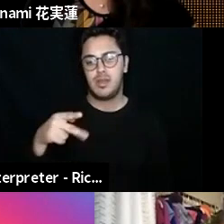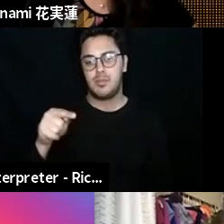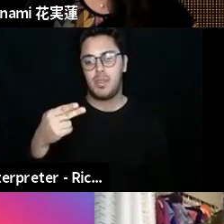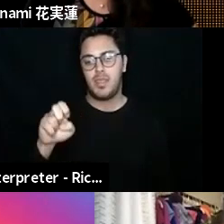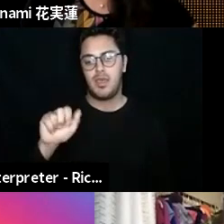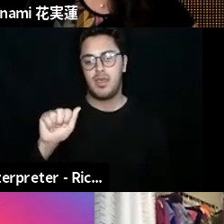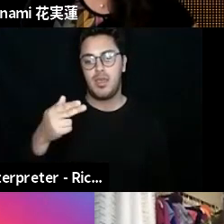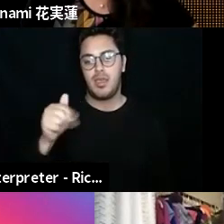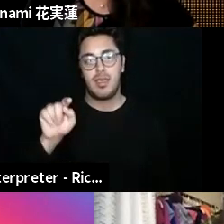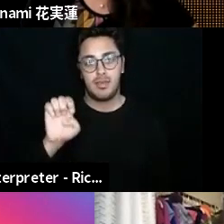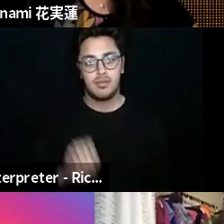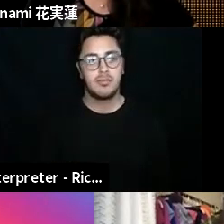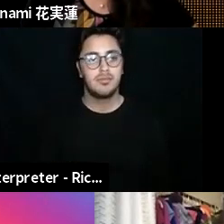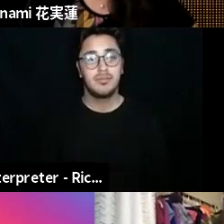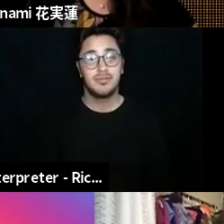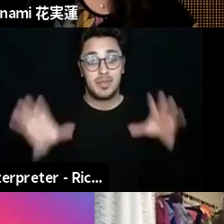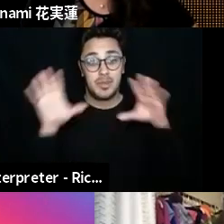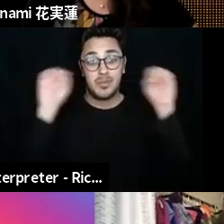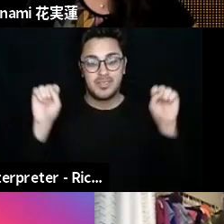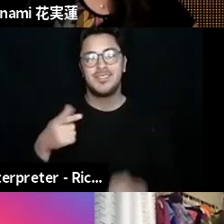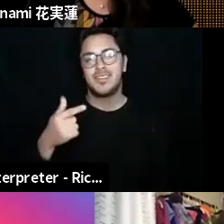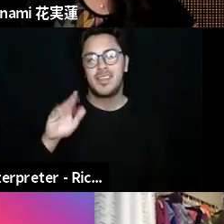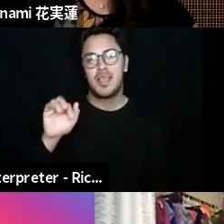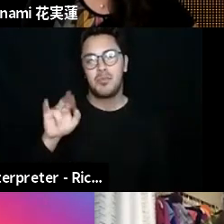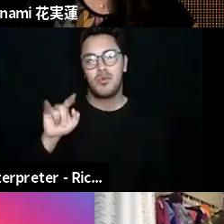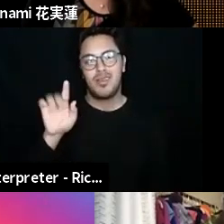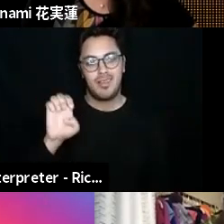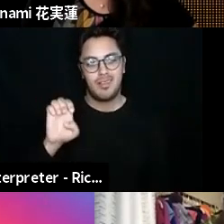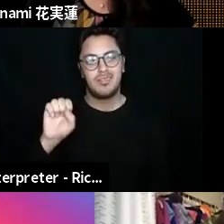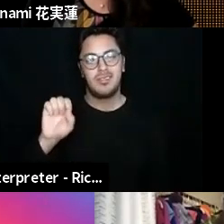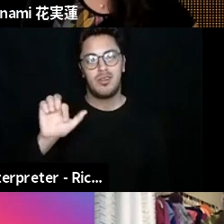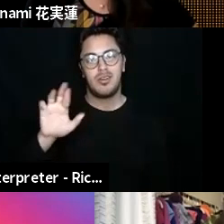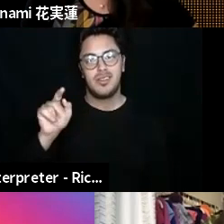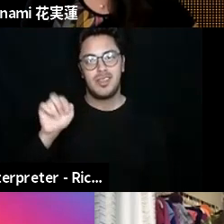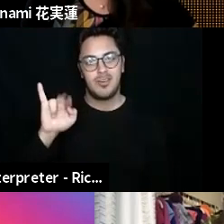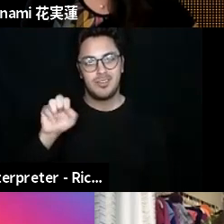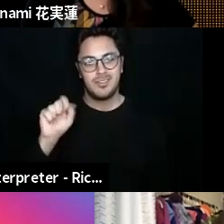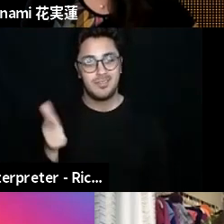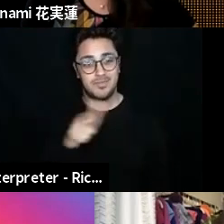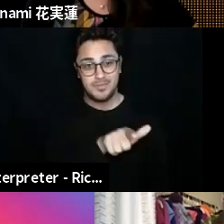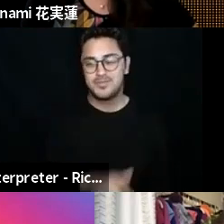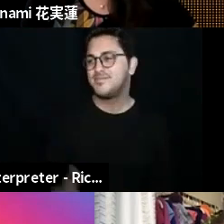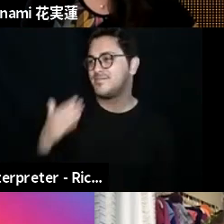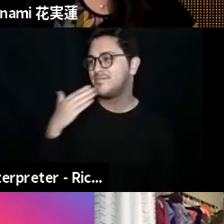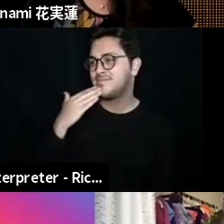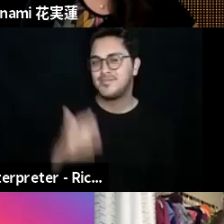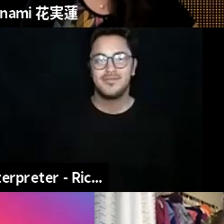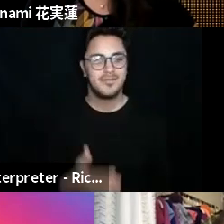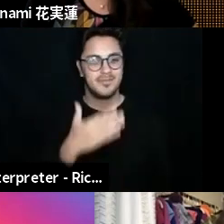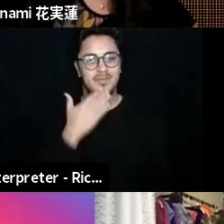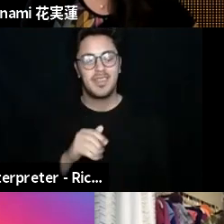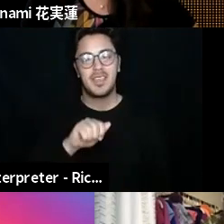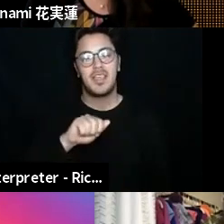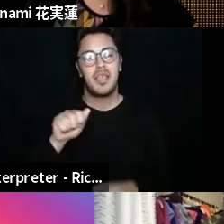host, SAG-AFTRA President Gabrielle Carteris. Thank you, Pam. Thank you so much. First, I want to thank the Asian American